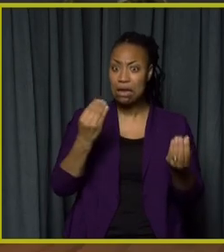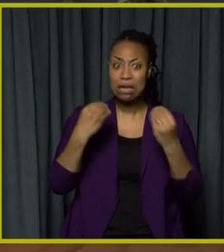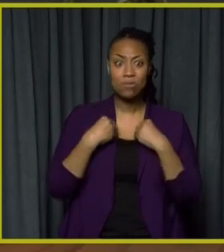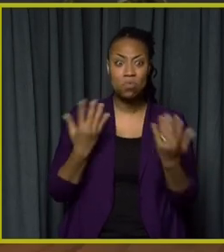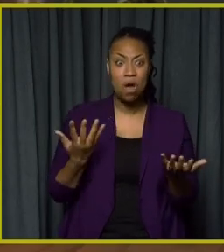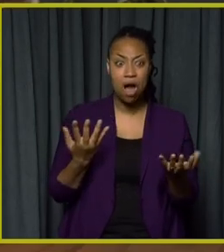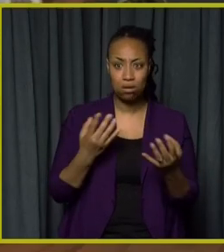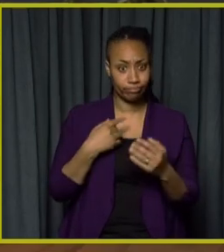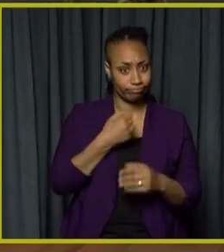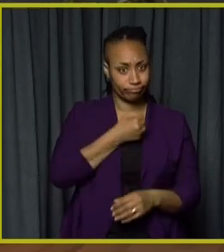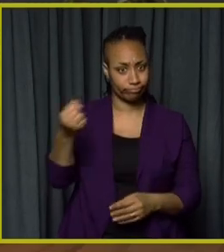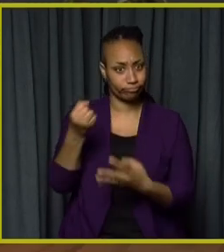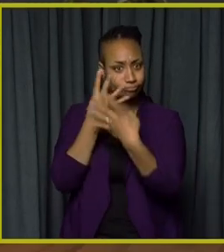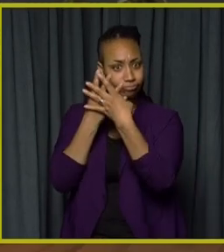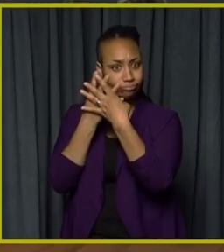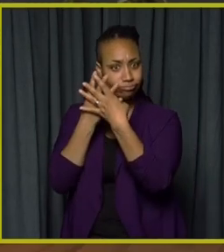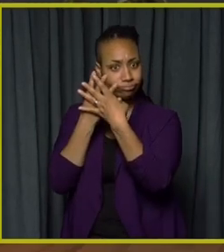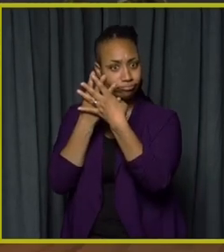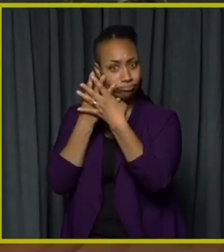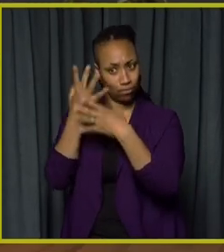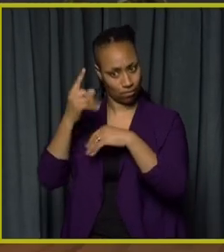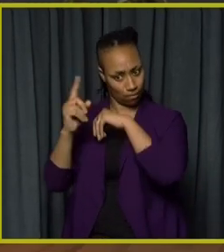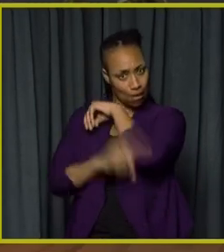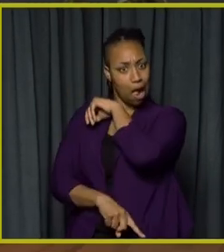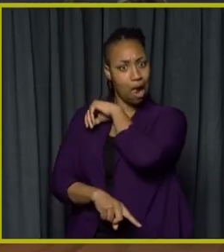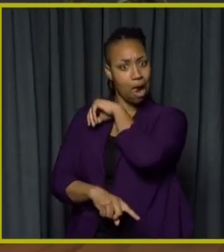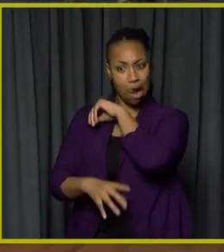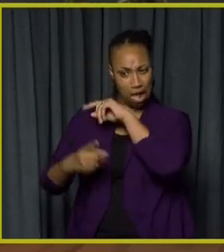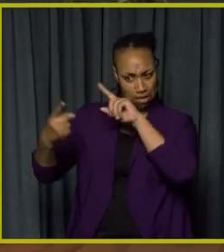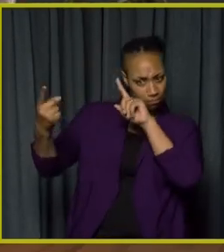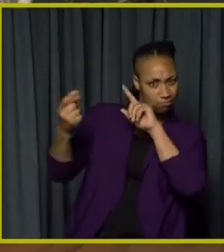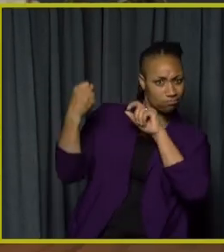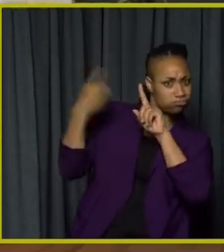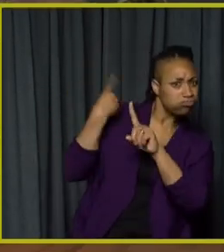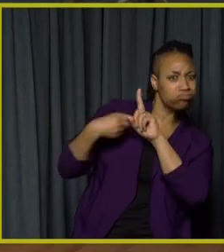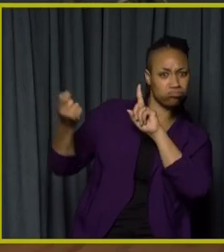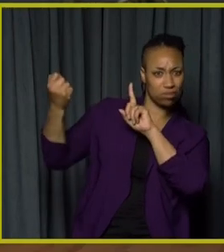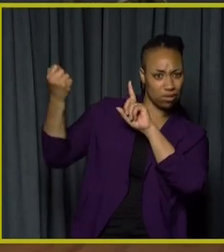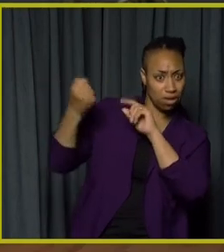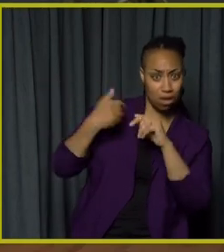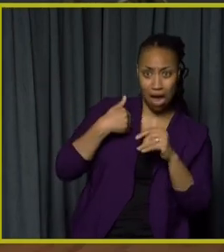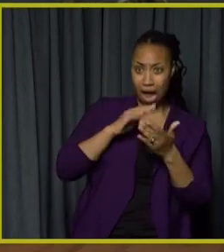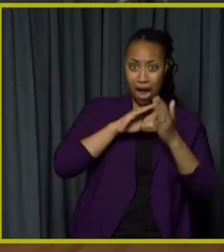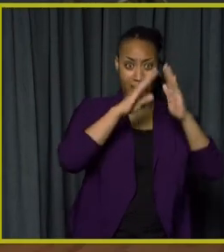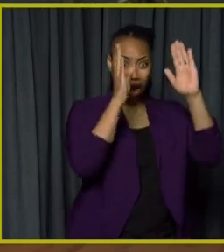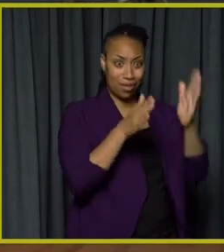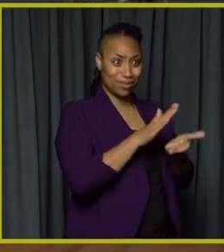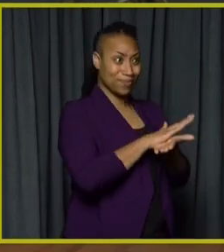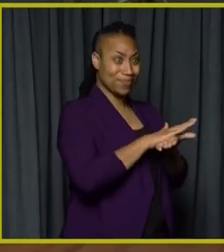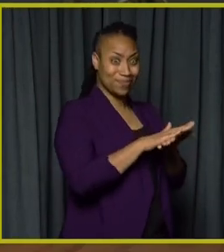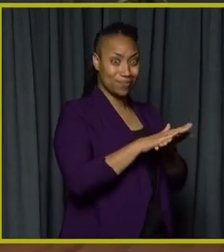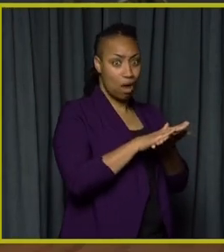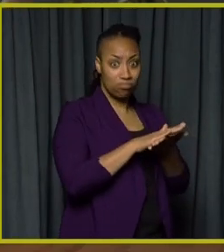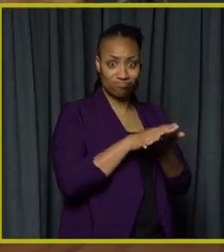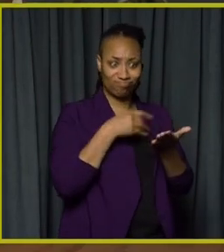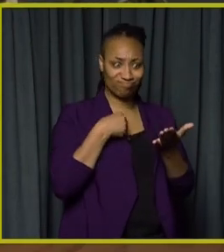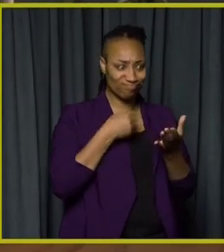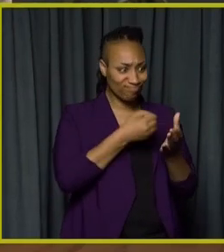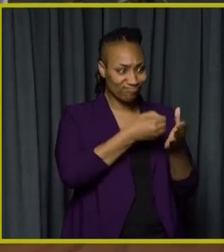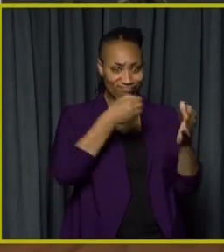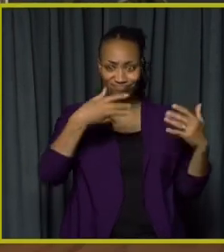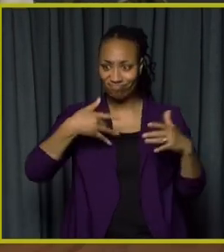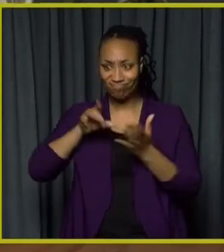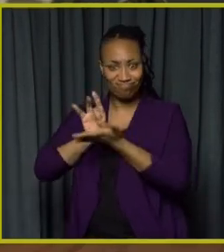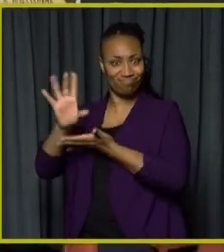in jail. We got whipped. We got beat. I got kicked out of my house. I was down on the projects. They kicked me out of my house. I didn't have